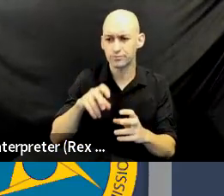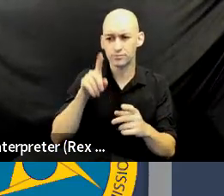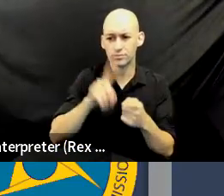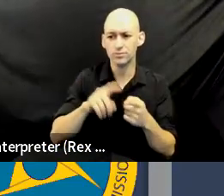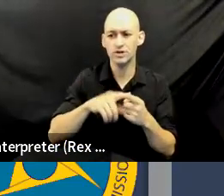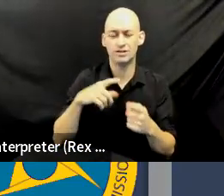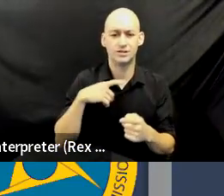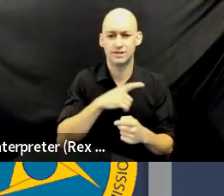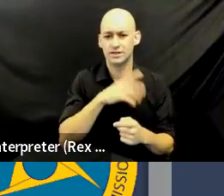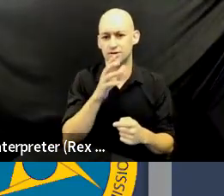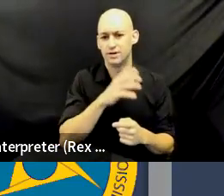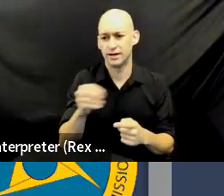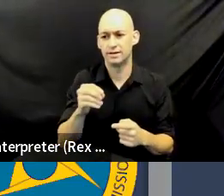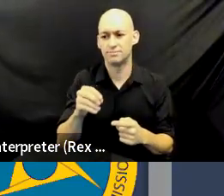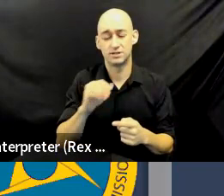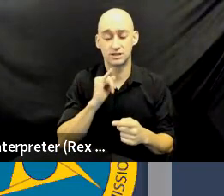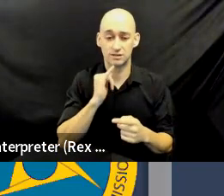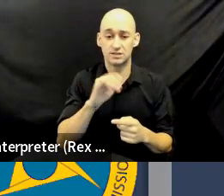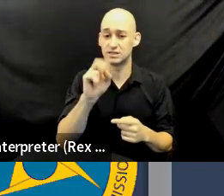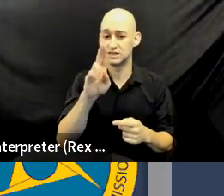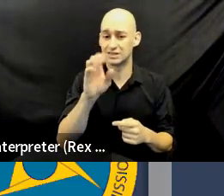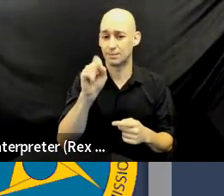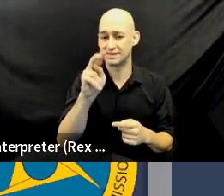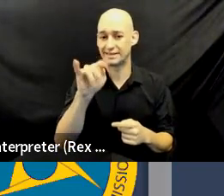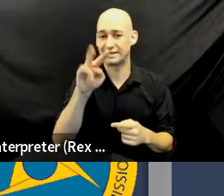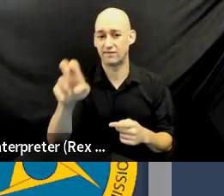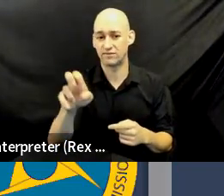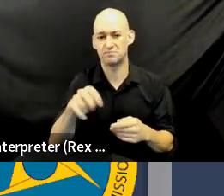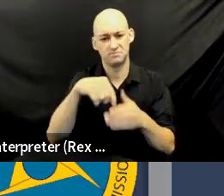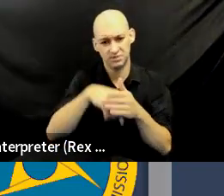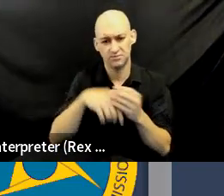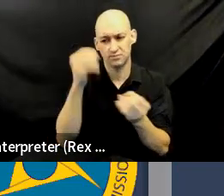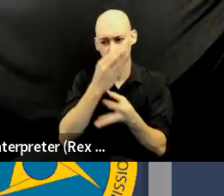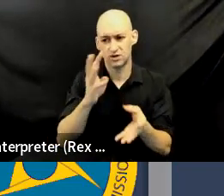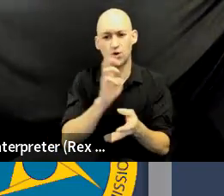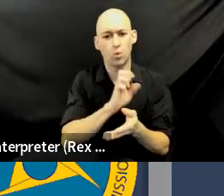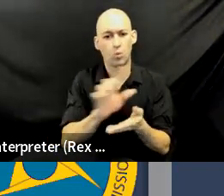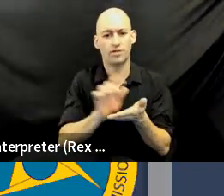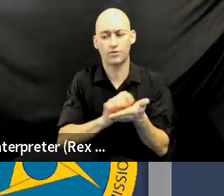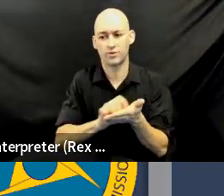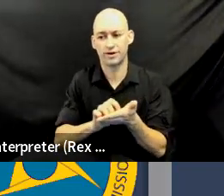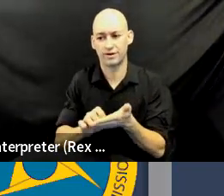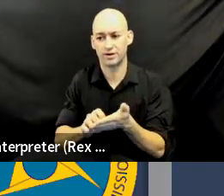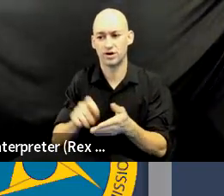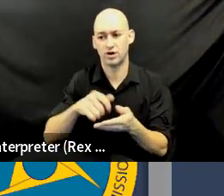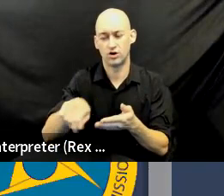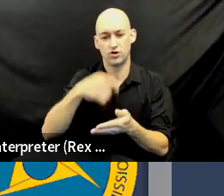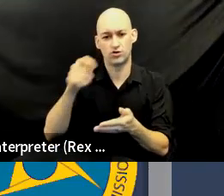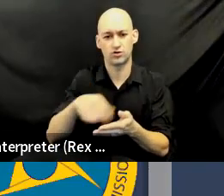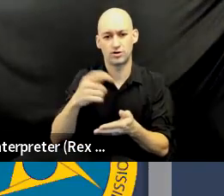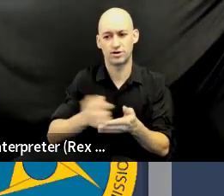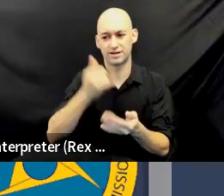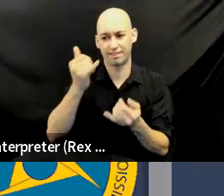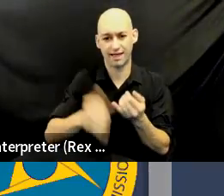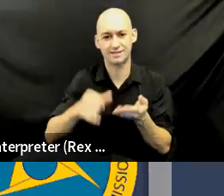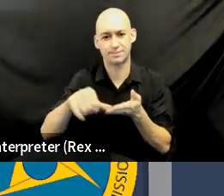of. It's substantive, it's thorough, it's well-written. I turned to the end, I turned to the last page just to see how it would end.